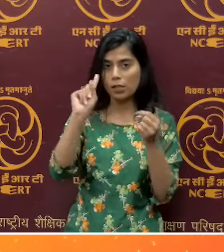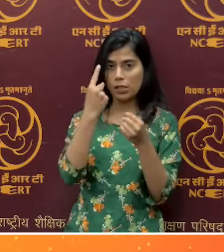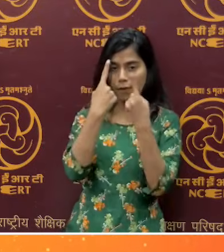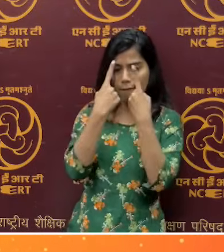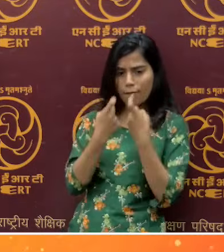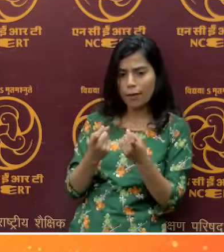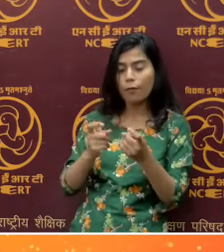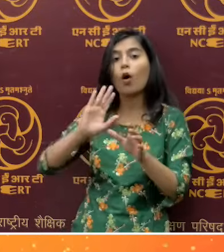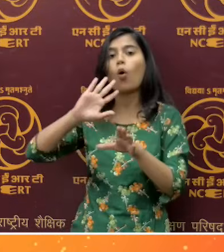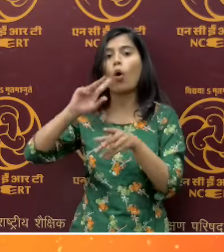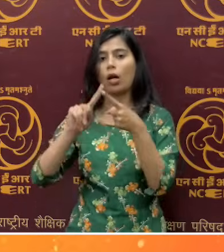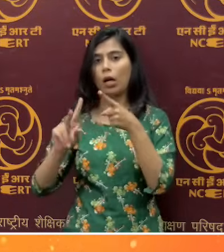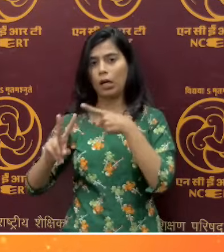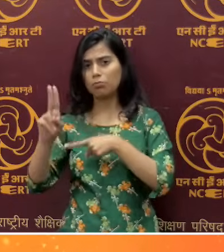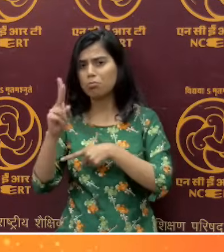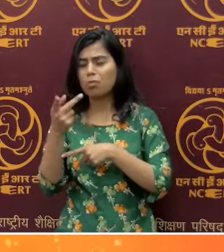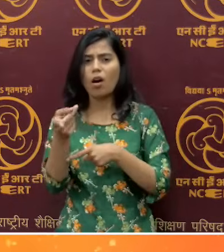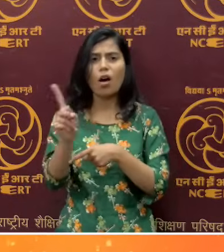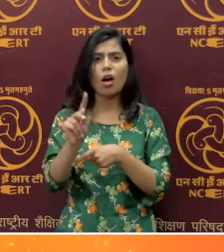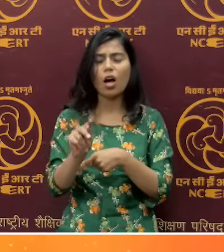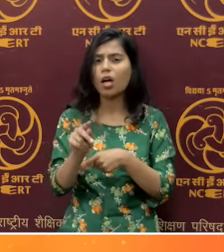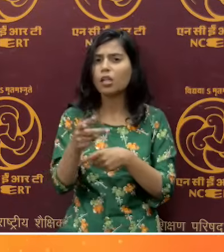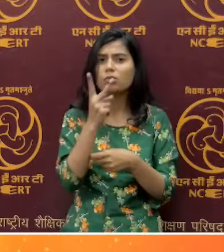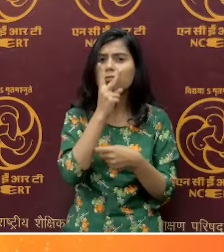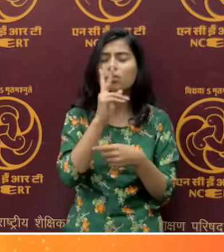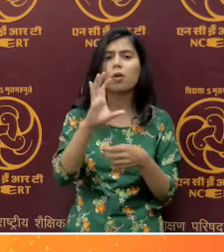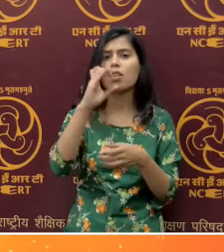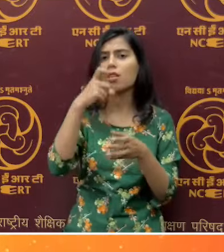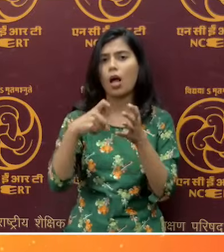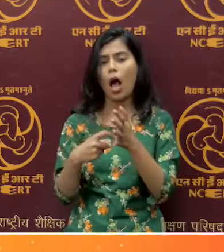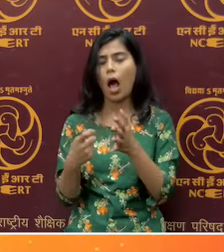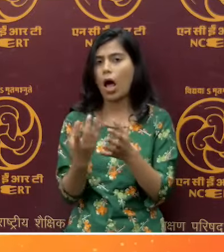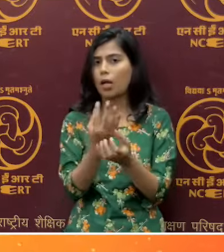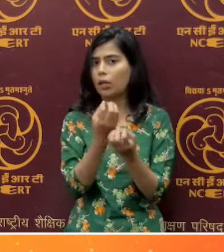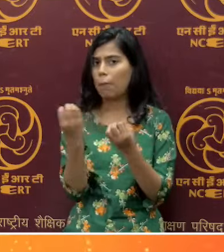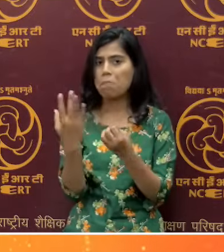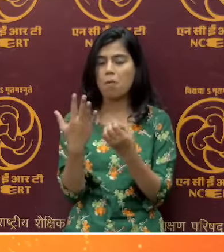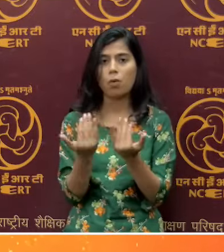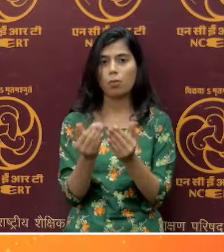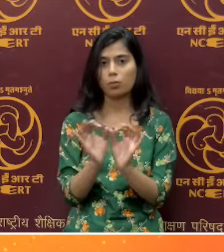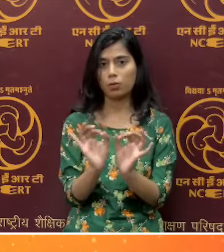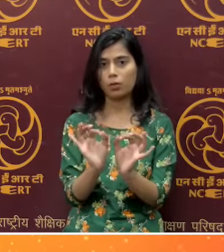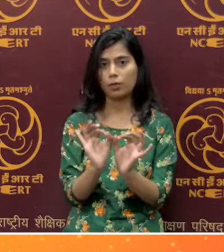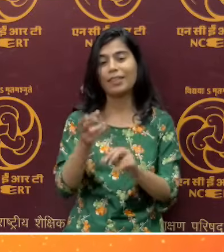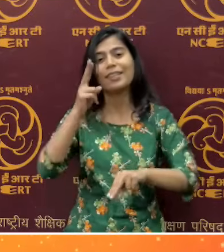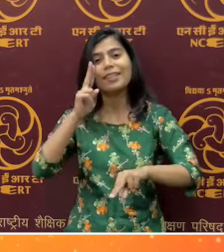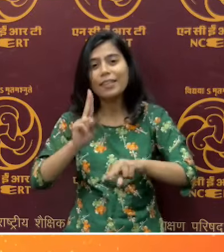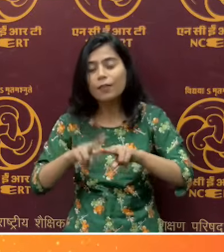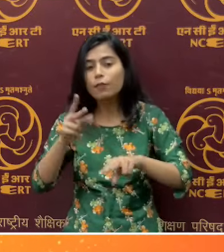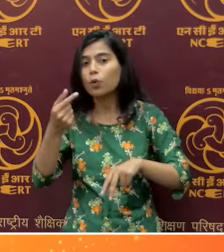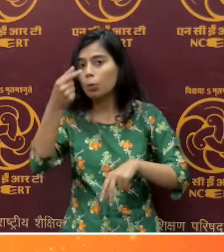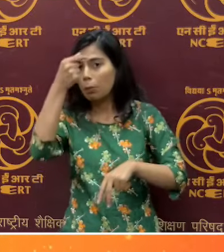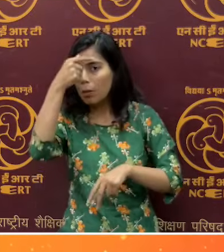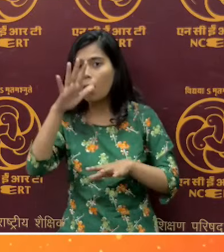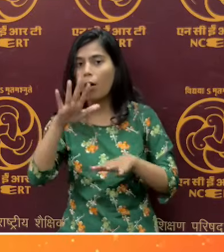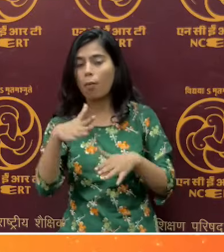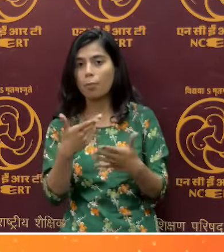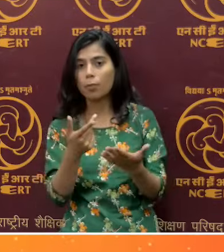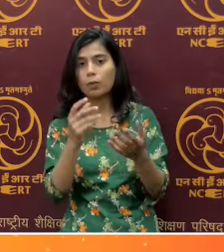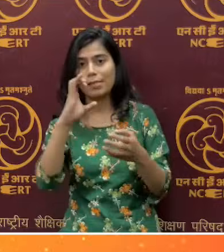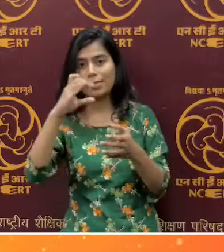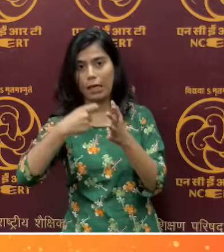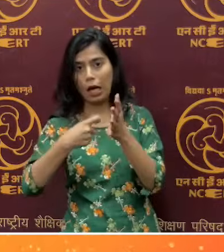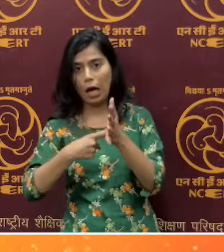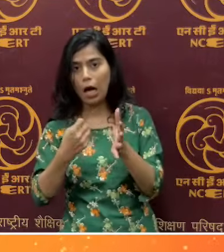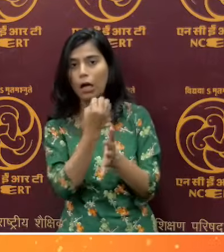but still it's not displaying against the CRR number. Okay, so if they are facing any issue while registering a CR number,